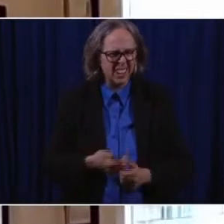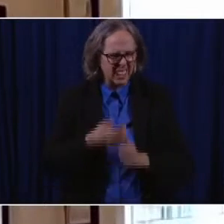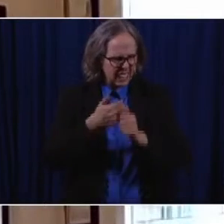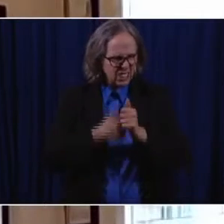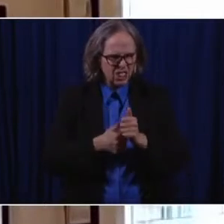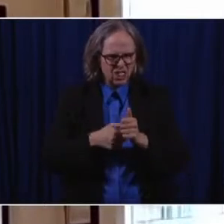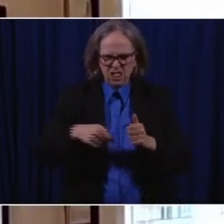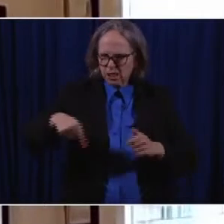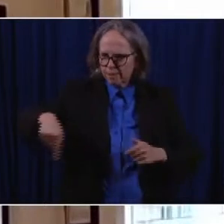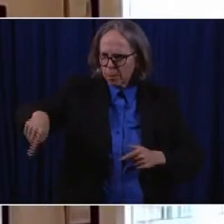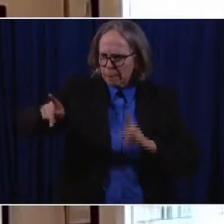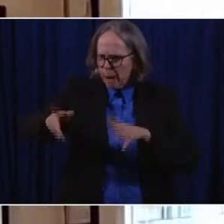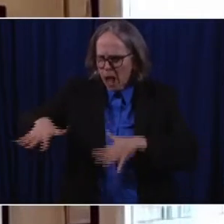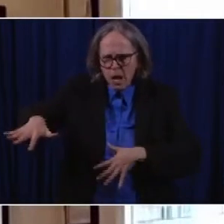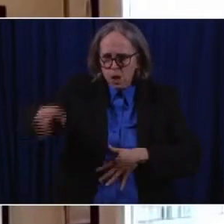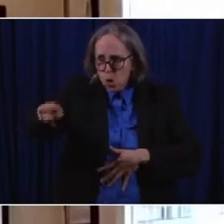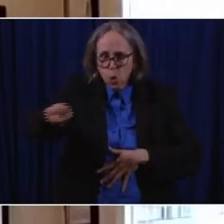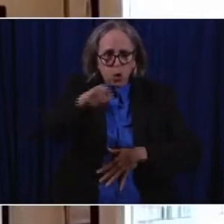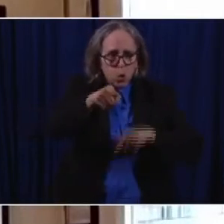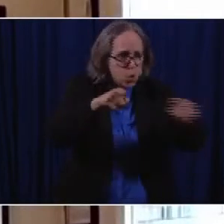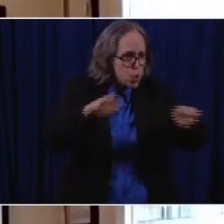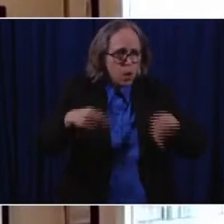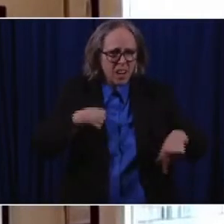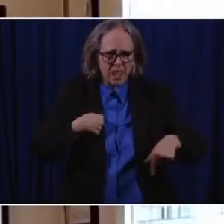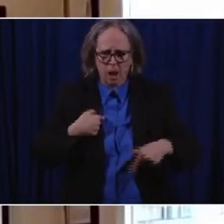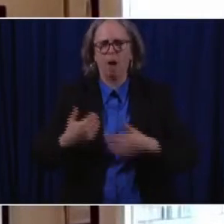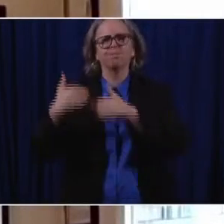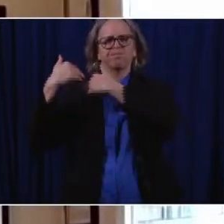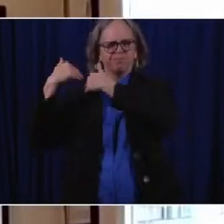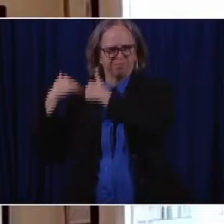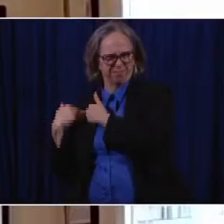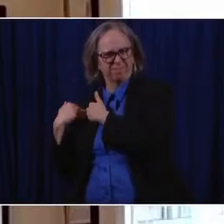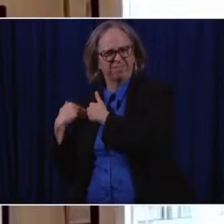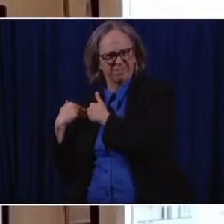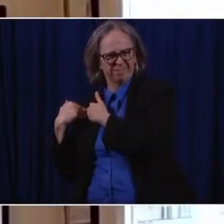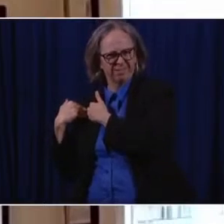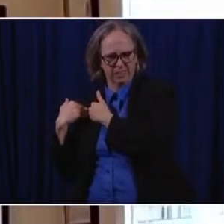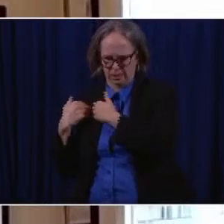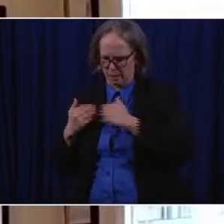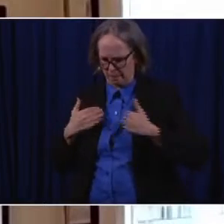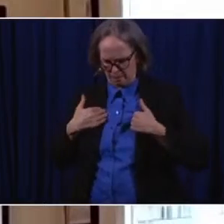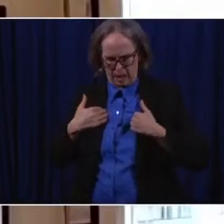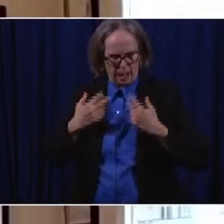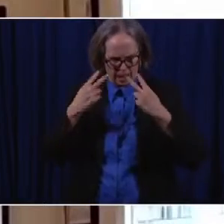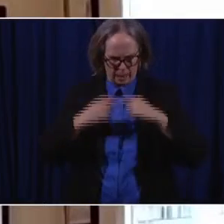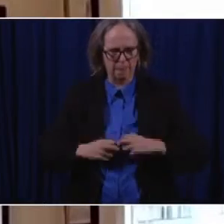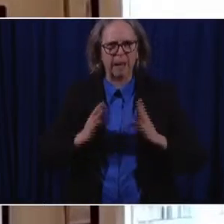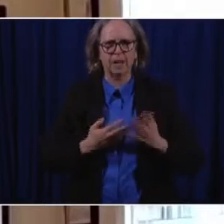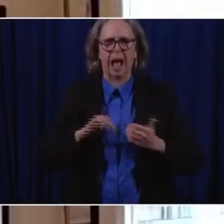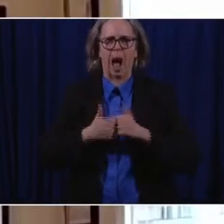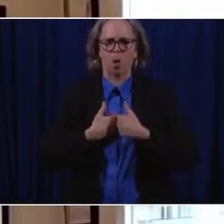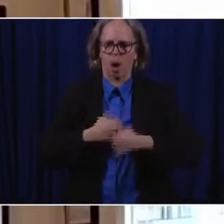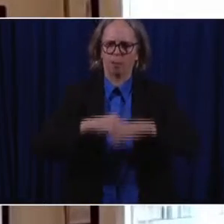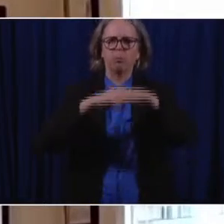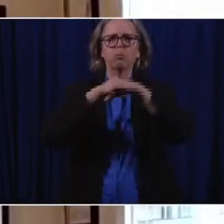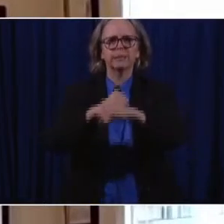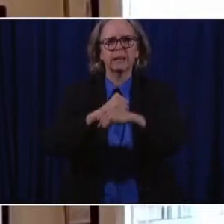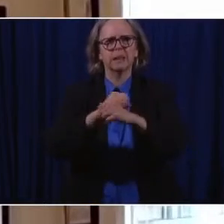to help ensure that we're acting appropriately to protect our community and the people we work